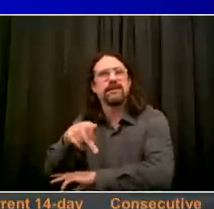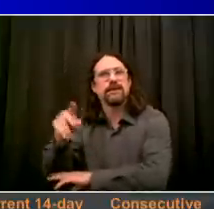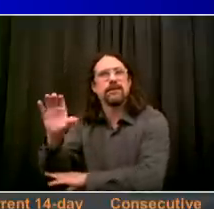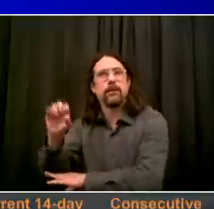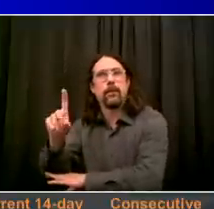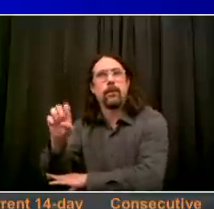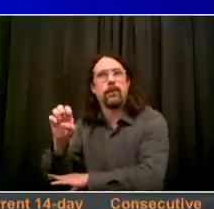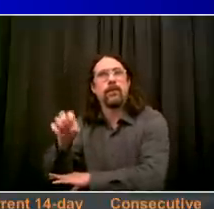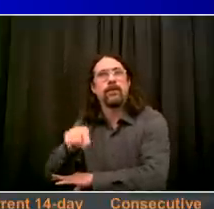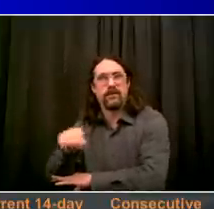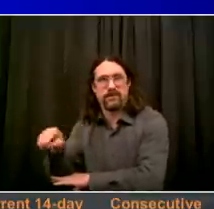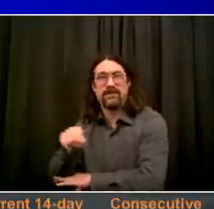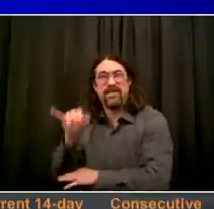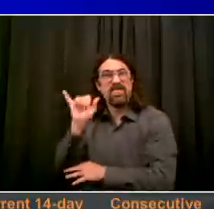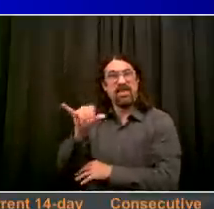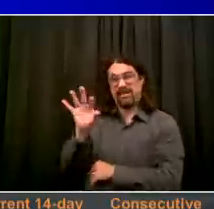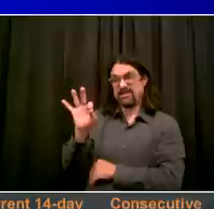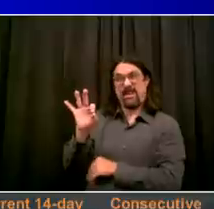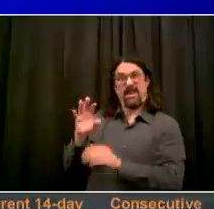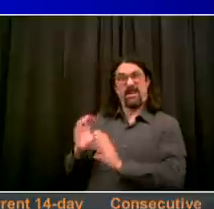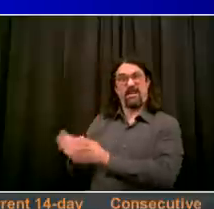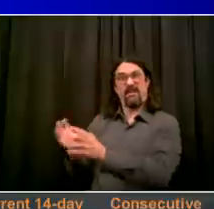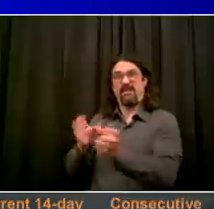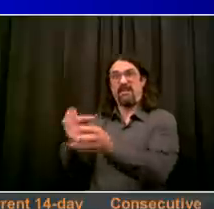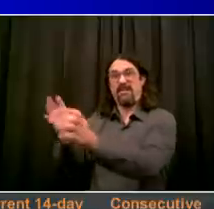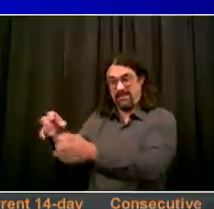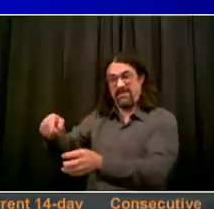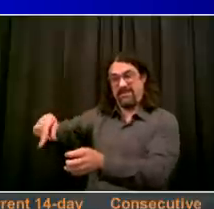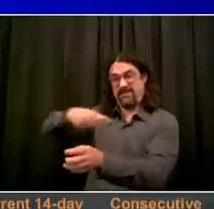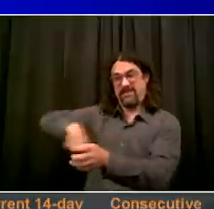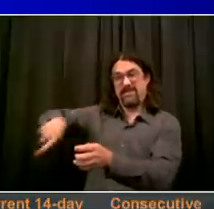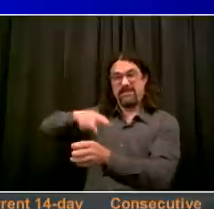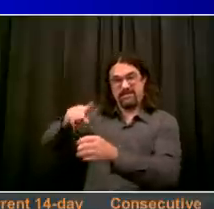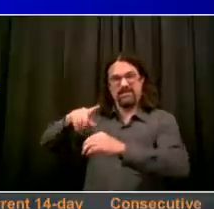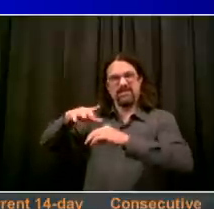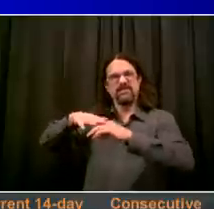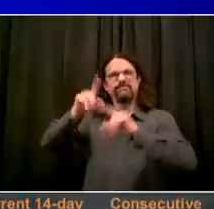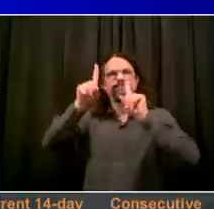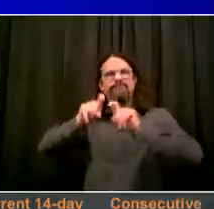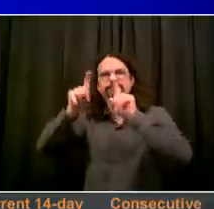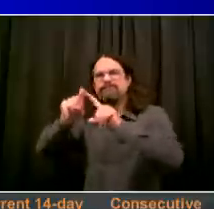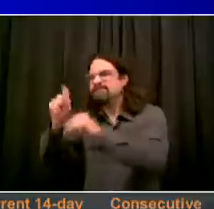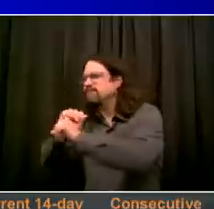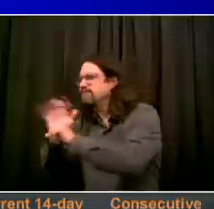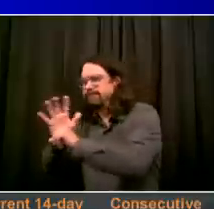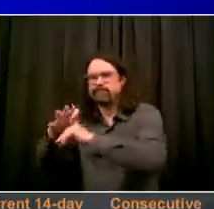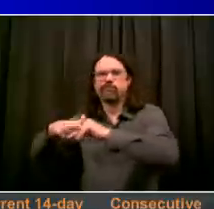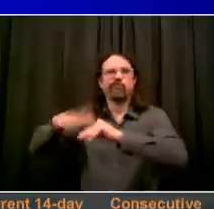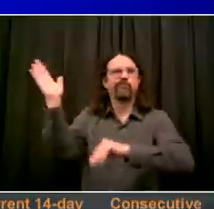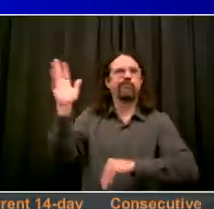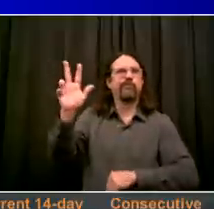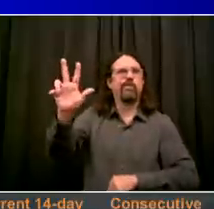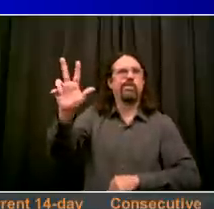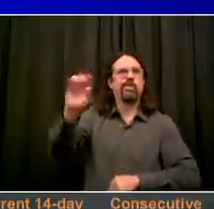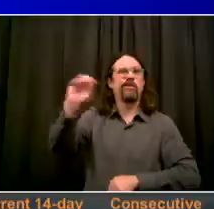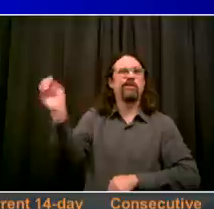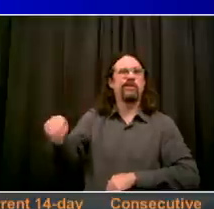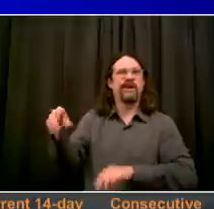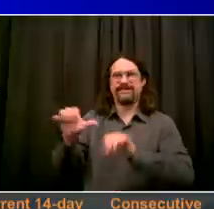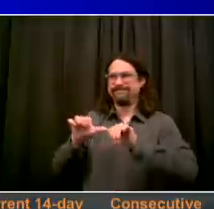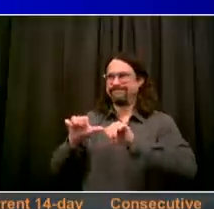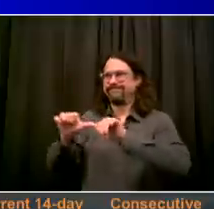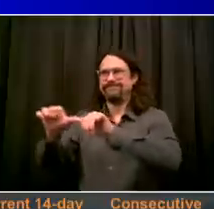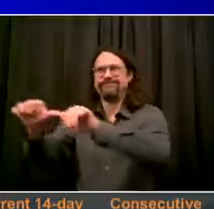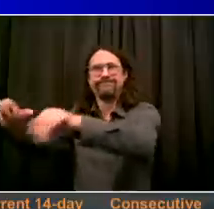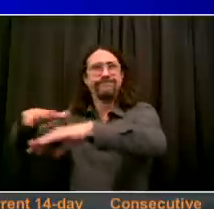7 consecutive days. It remains 9 zip codes. Then we have our watch list, and that's